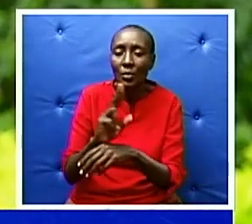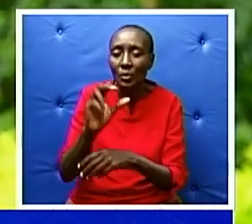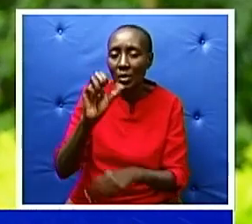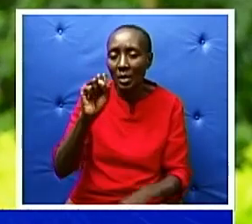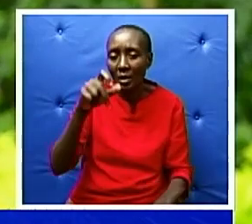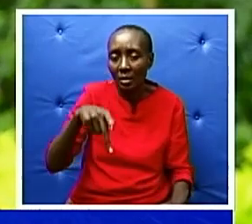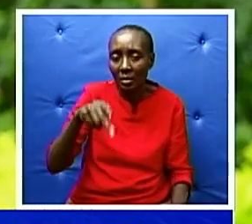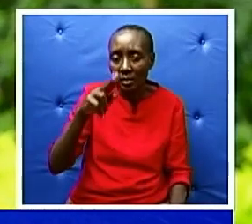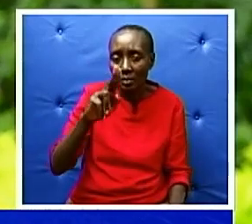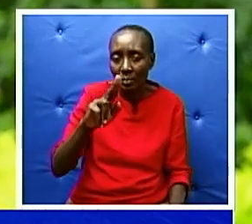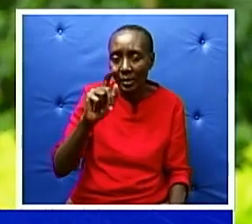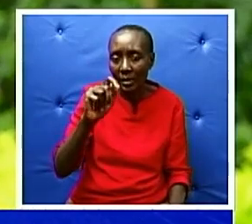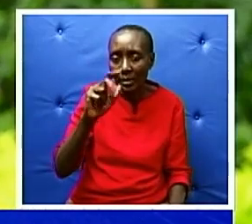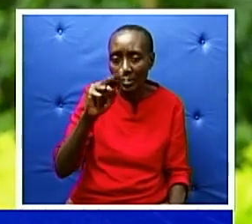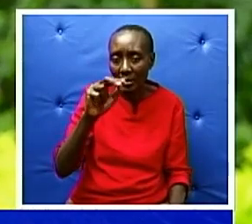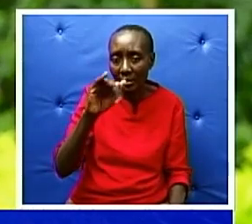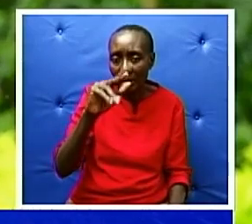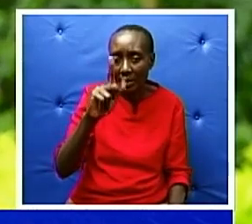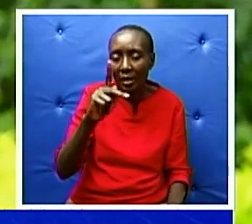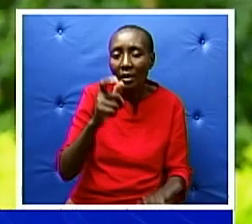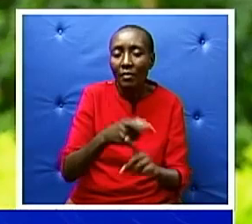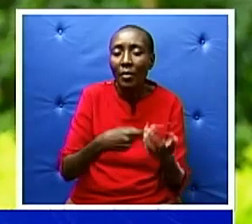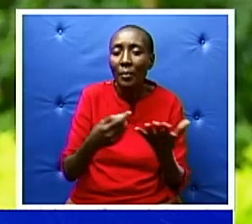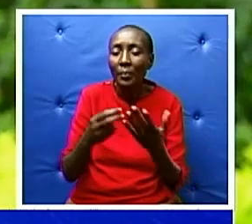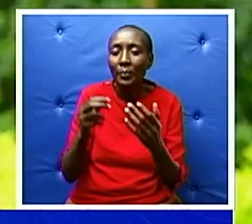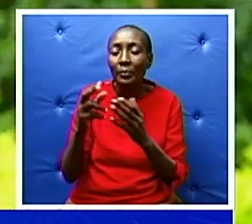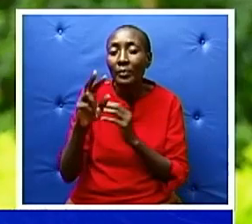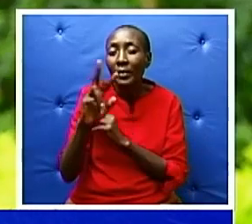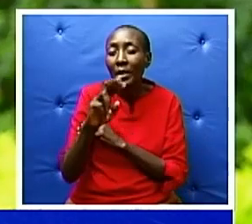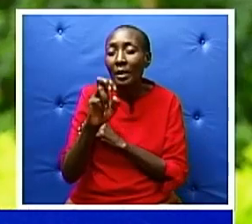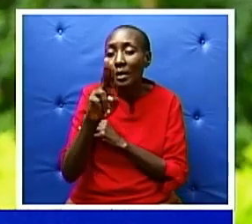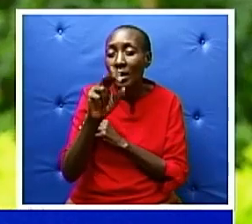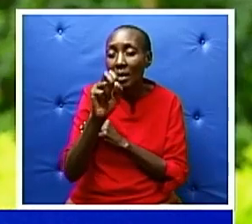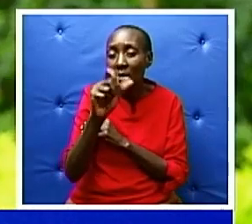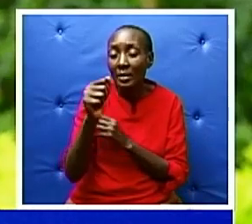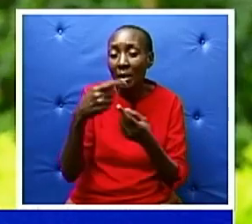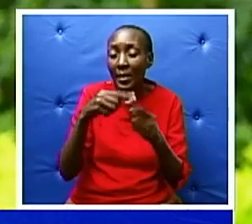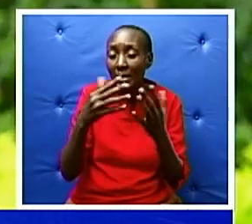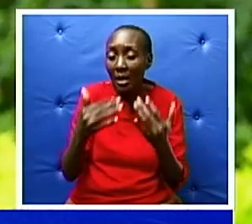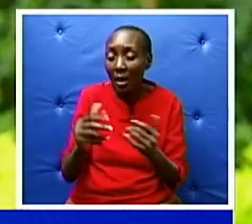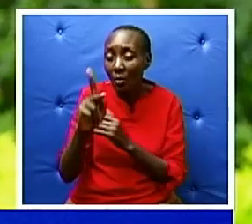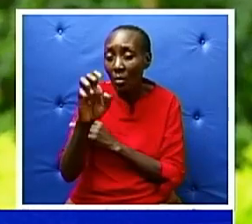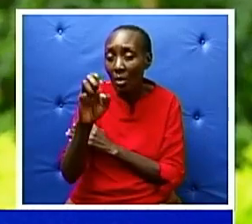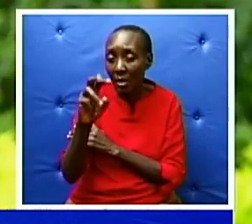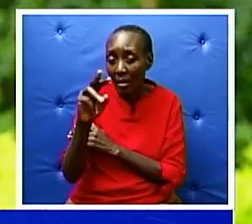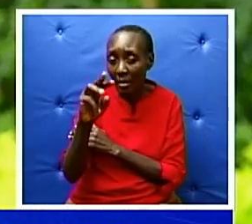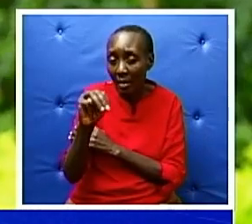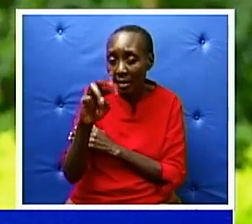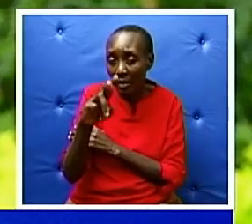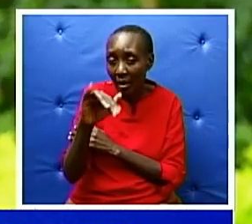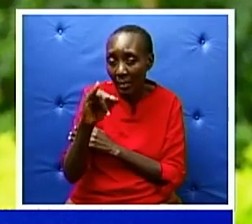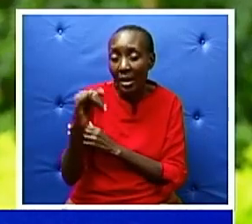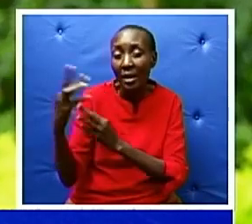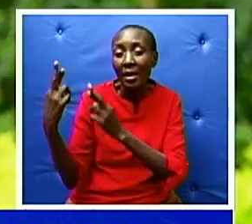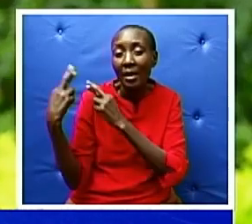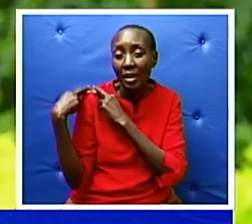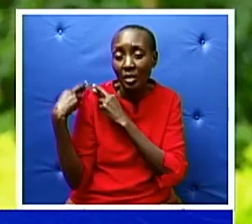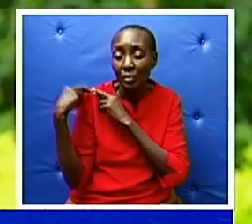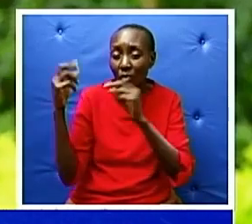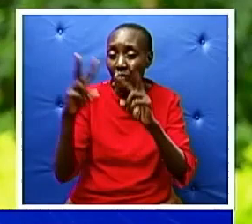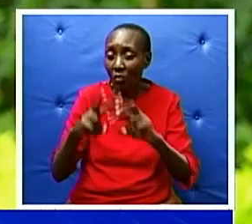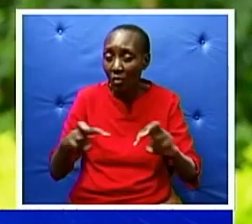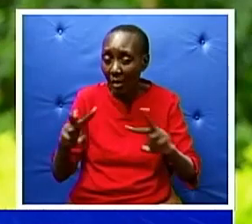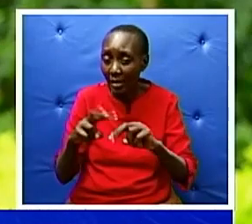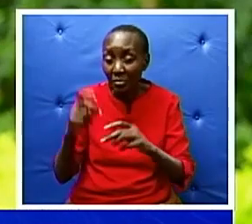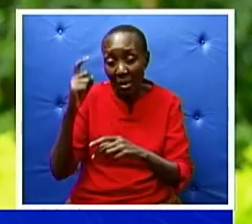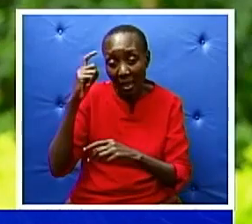And so our researcher, KEMRI, which is mandated to do the research, shouldn't KEMRI be the ones informing us